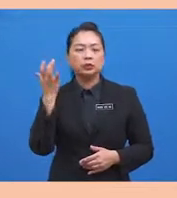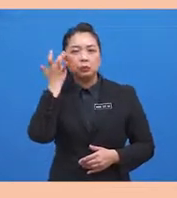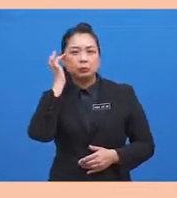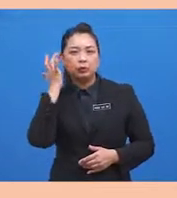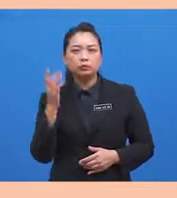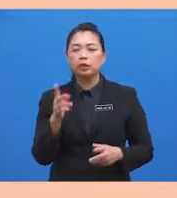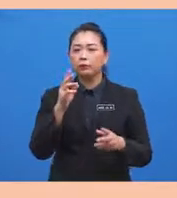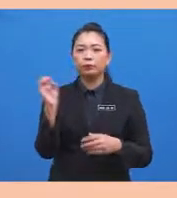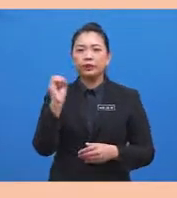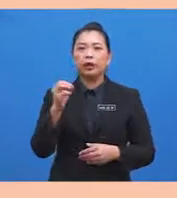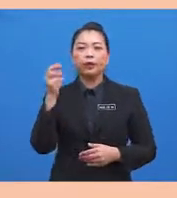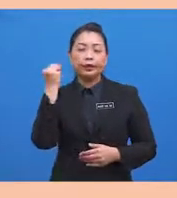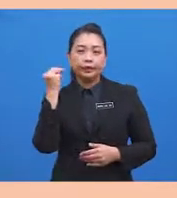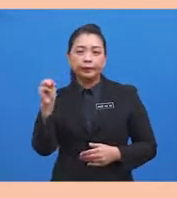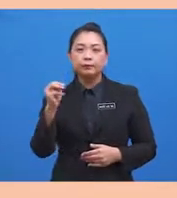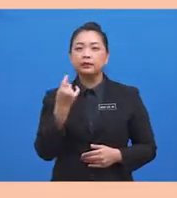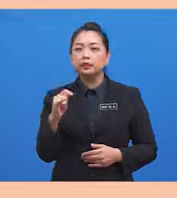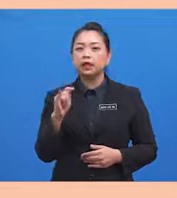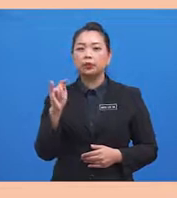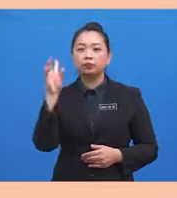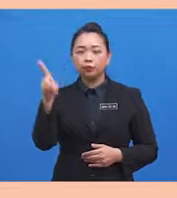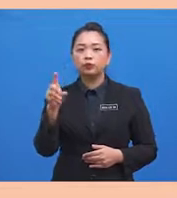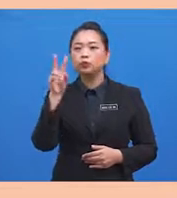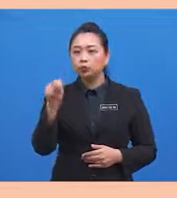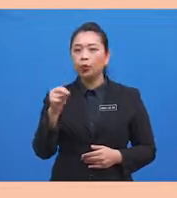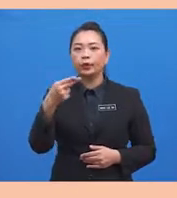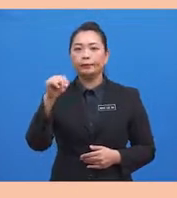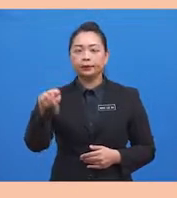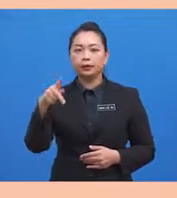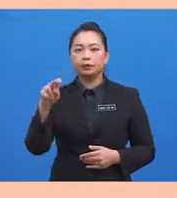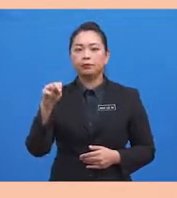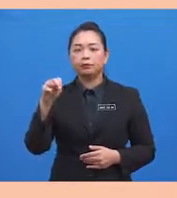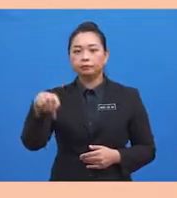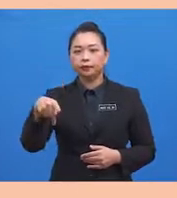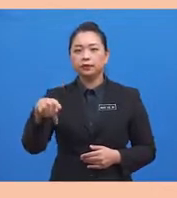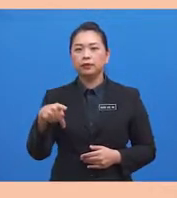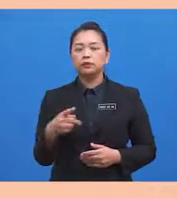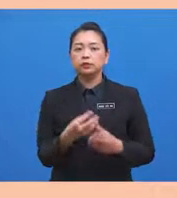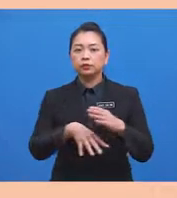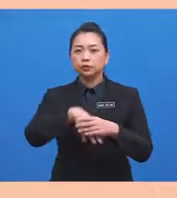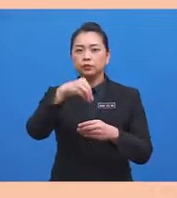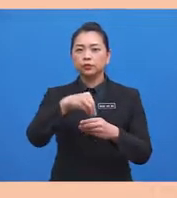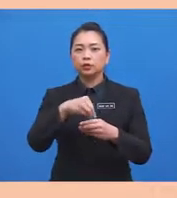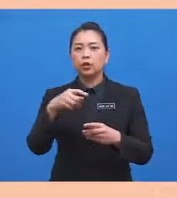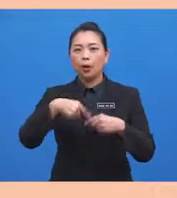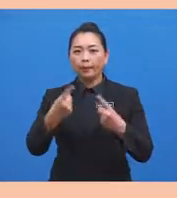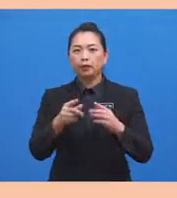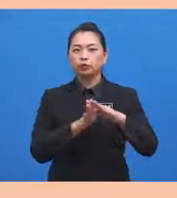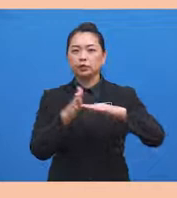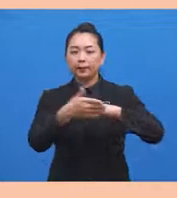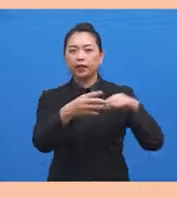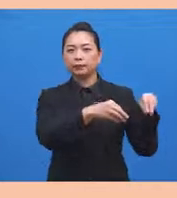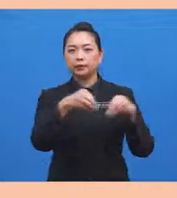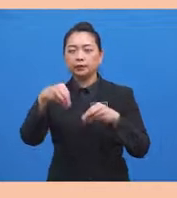Yet, without him, there would be no hip-hop. The roots of hip-hop go back to Jamaican immigrants in New York City in